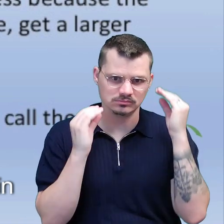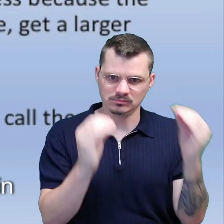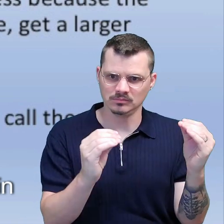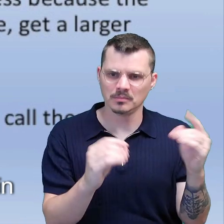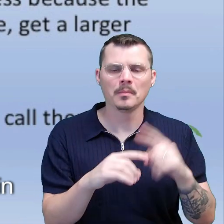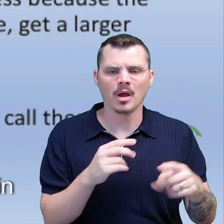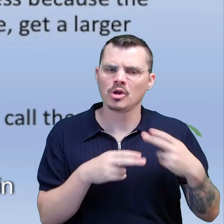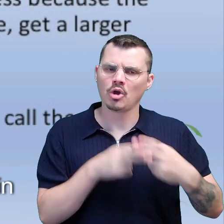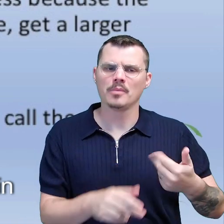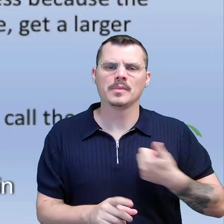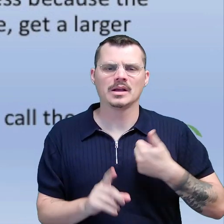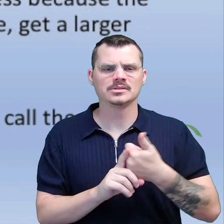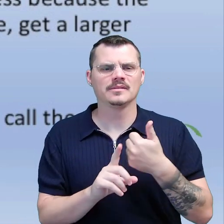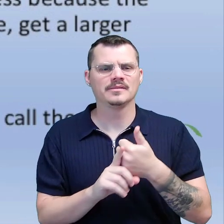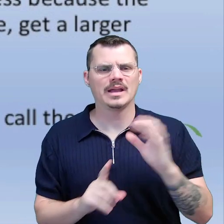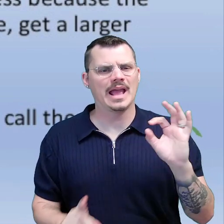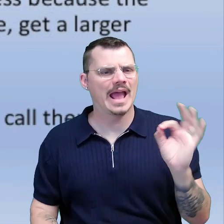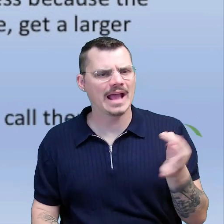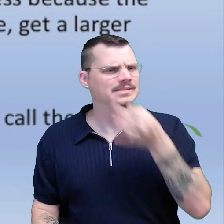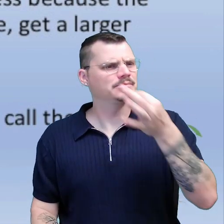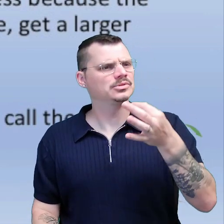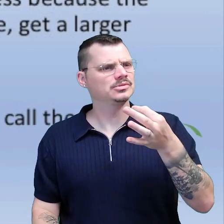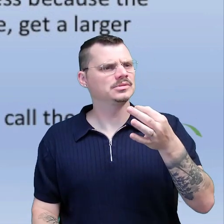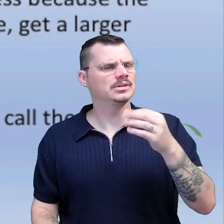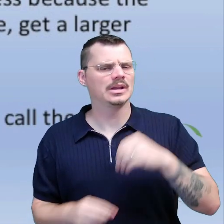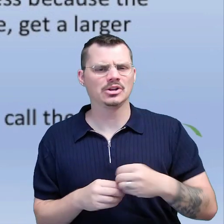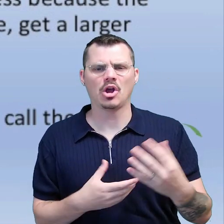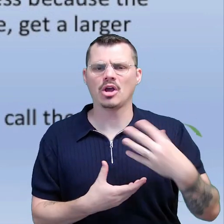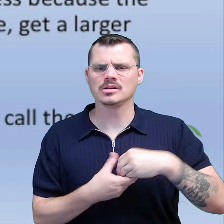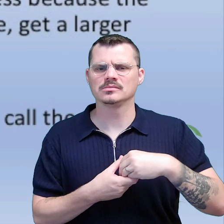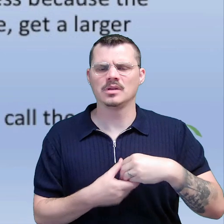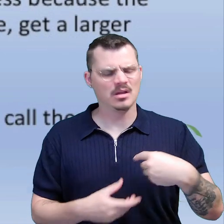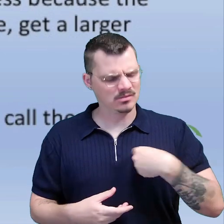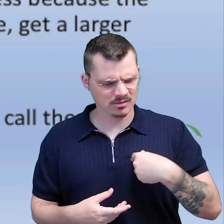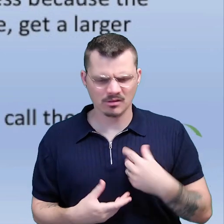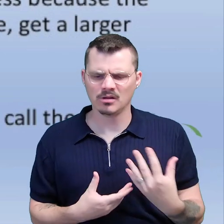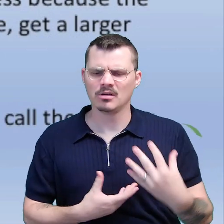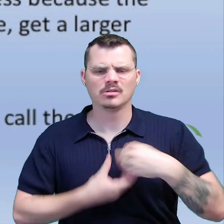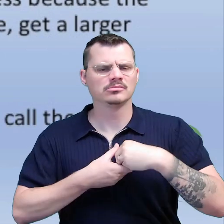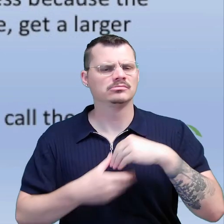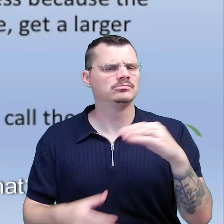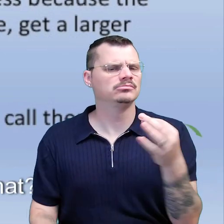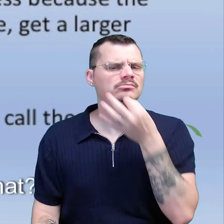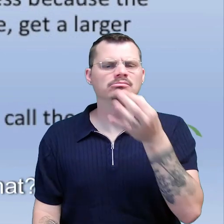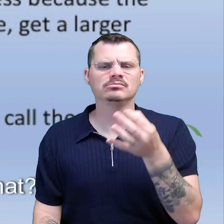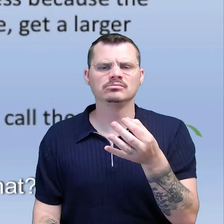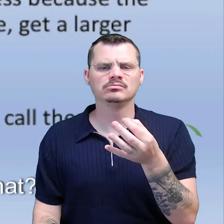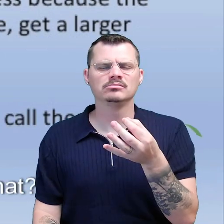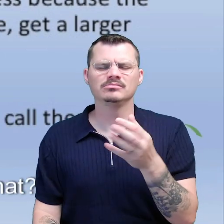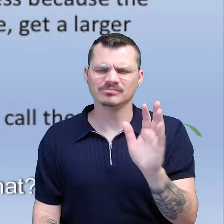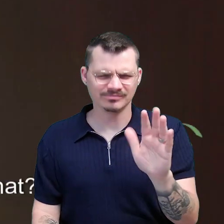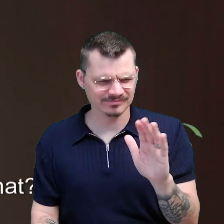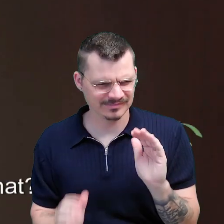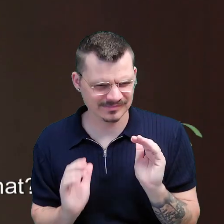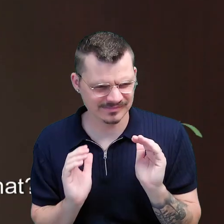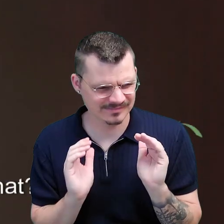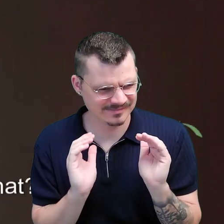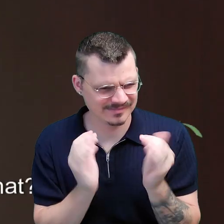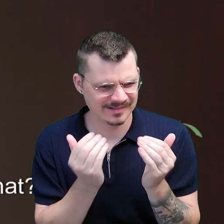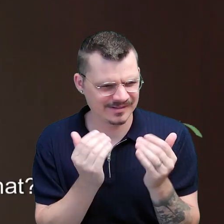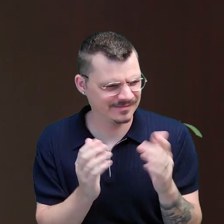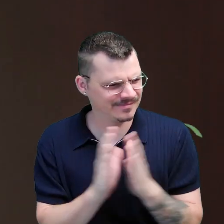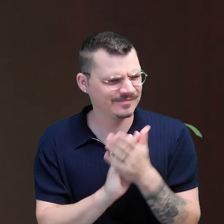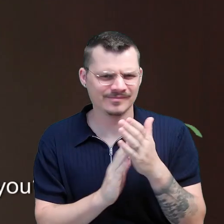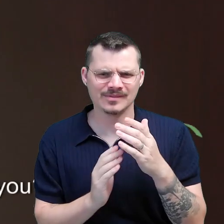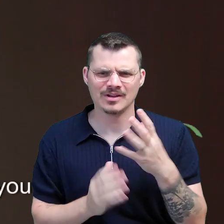themselves experts in autism. I am the autism expert. Well, how did you come around to